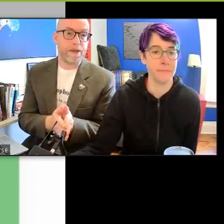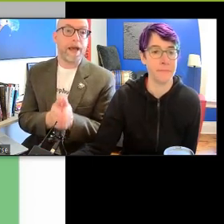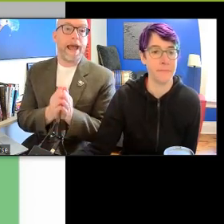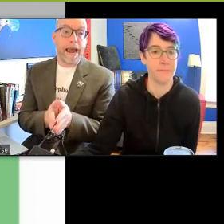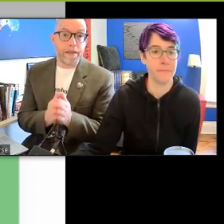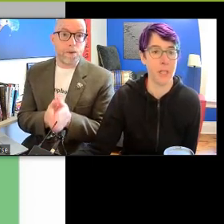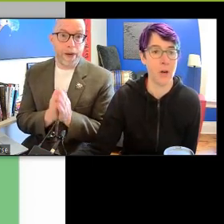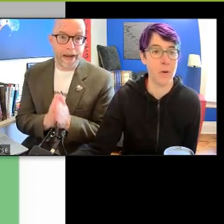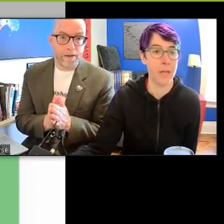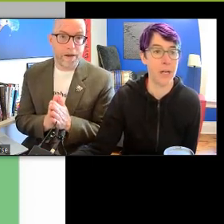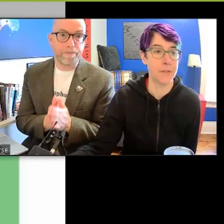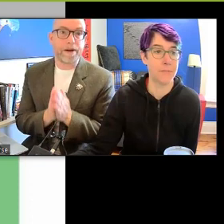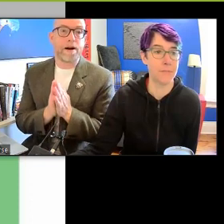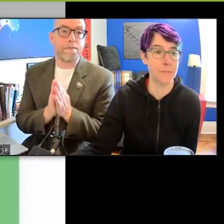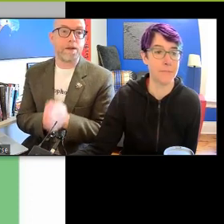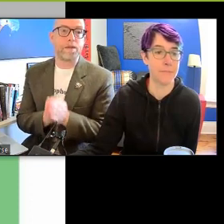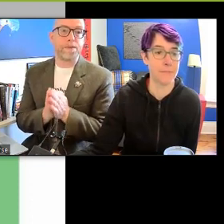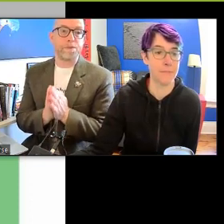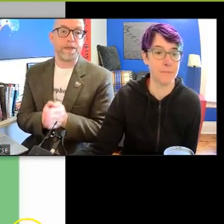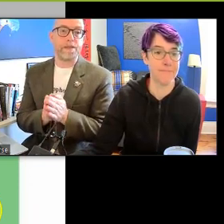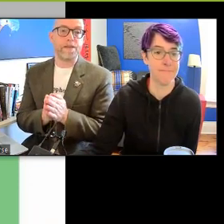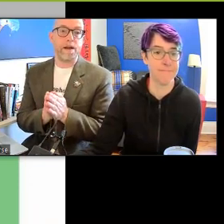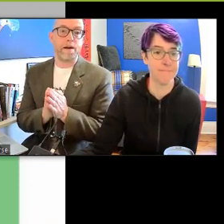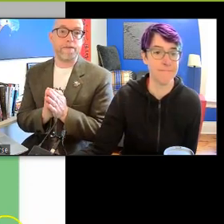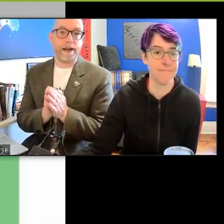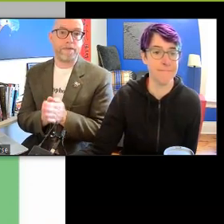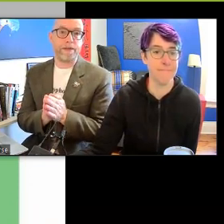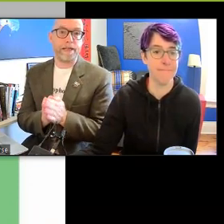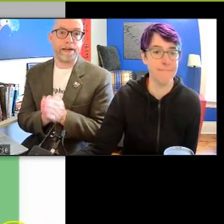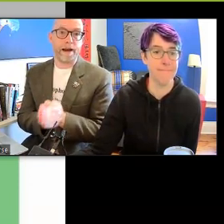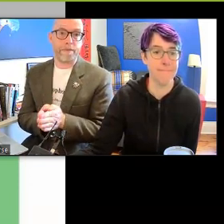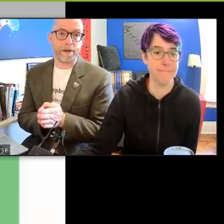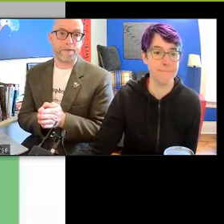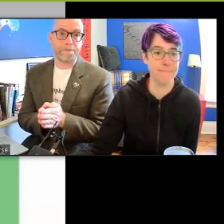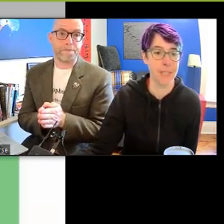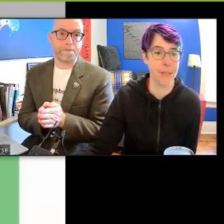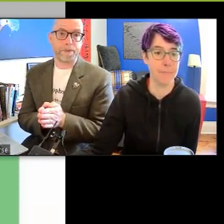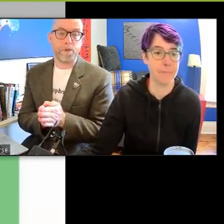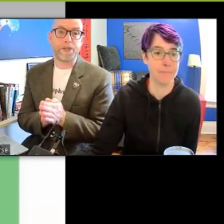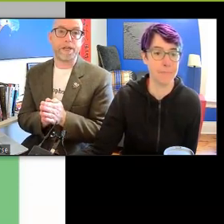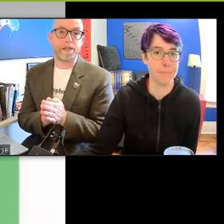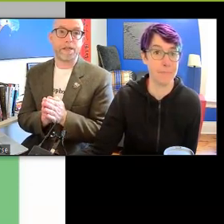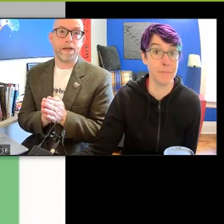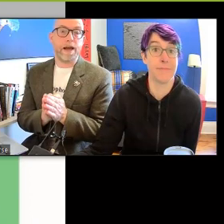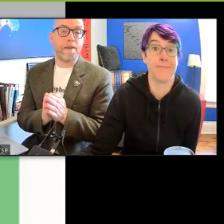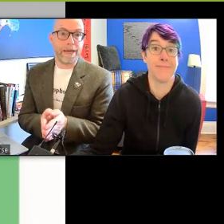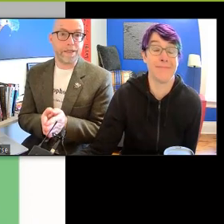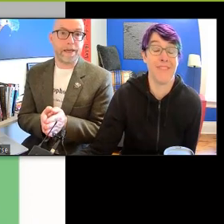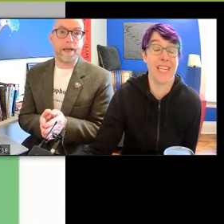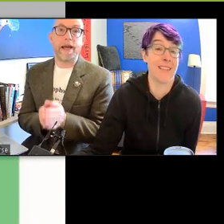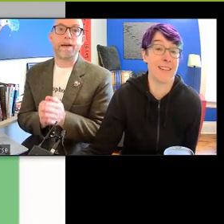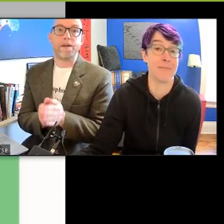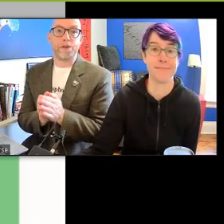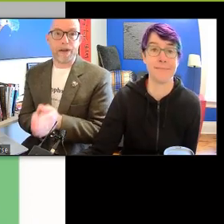of mammoth. And we now know there are multiple species of elephant in Africa, which is